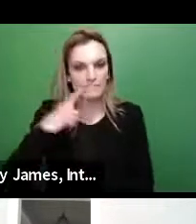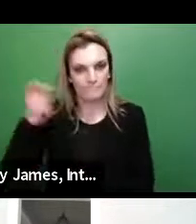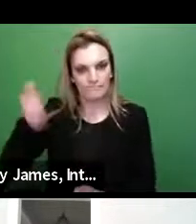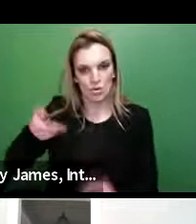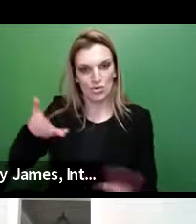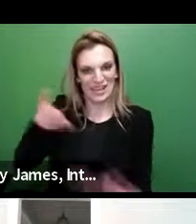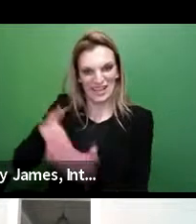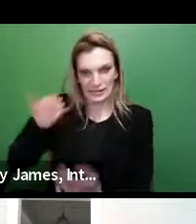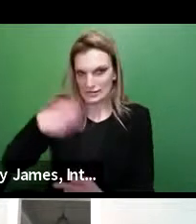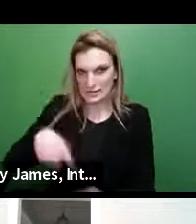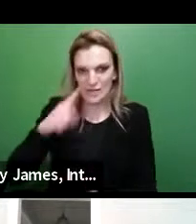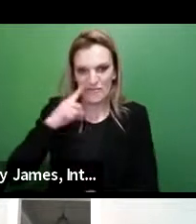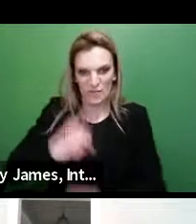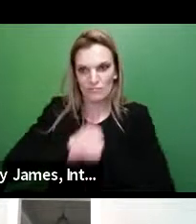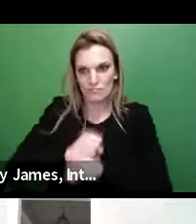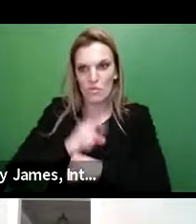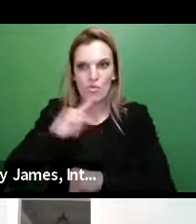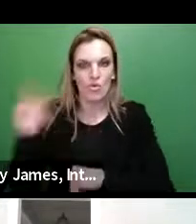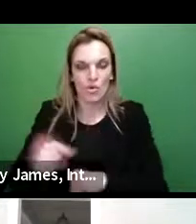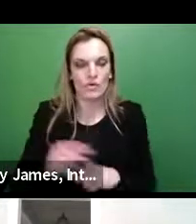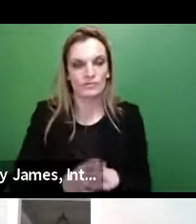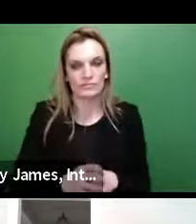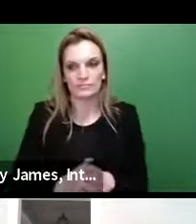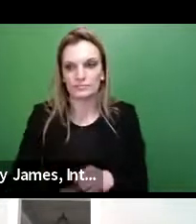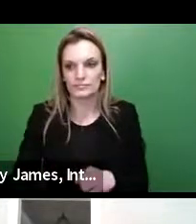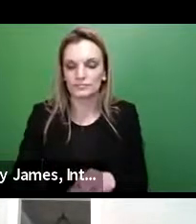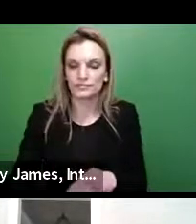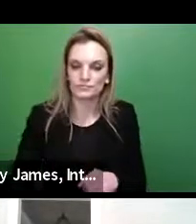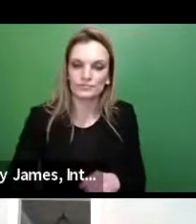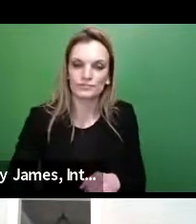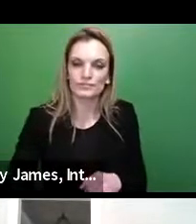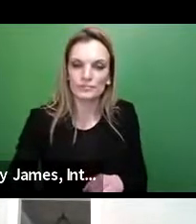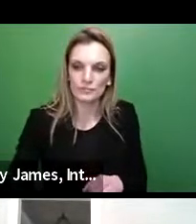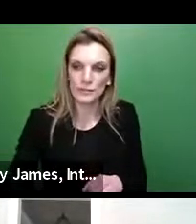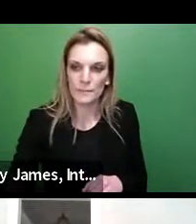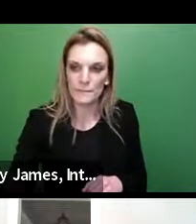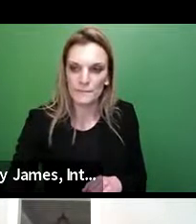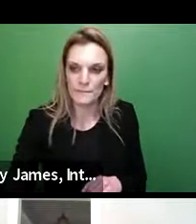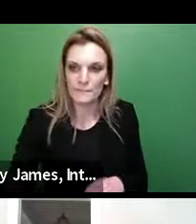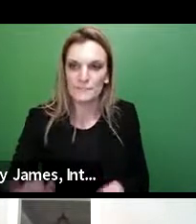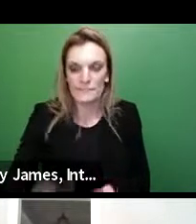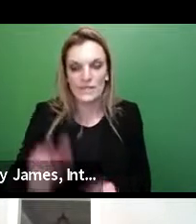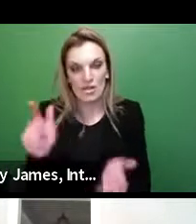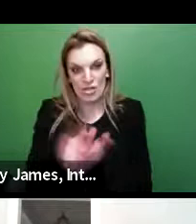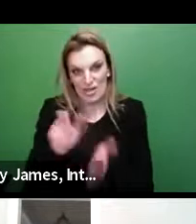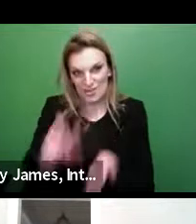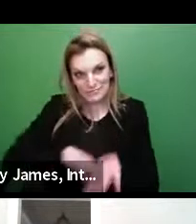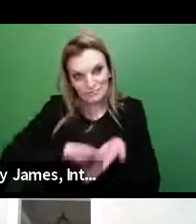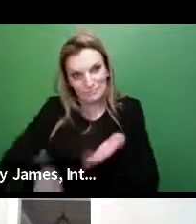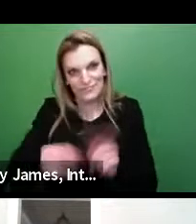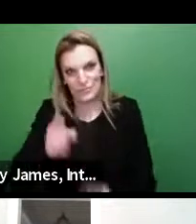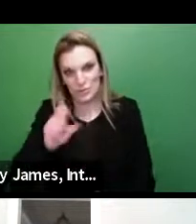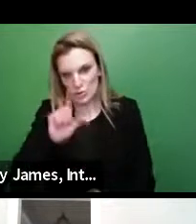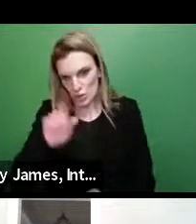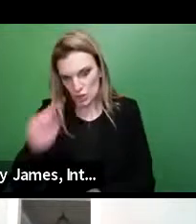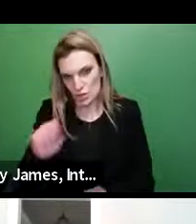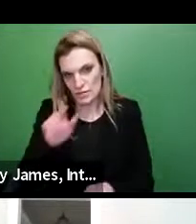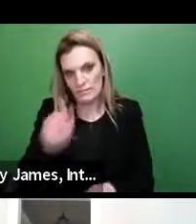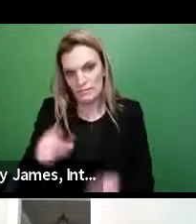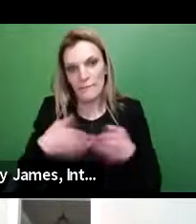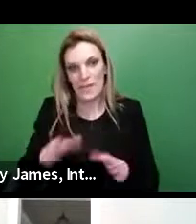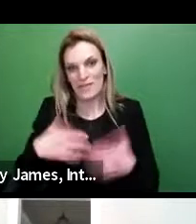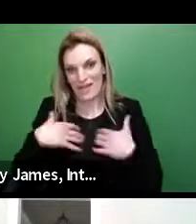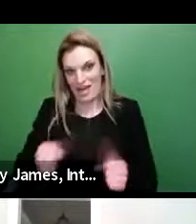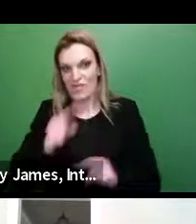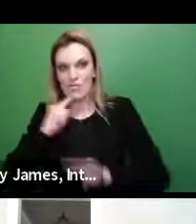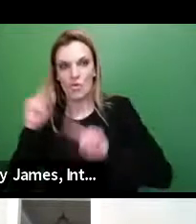temporary restraining order against the order. The lawsuit was eventually dismissed in September 2020, and thankfully, the public health order continues